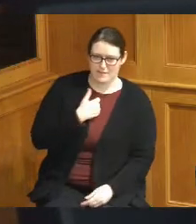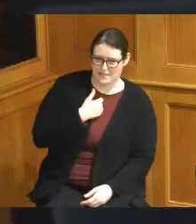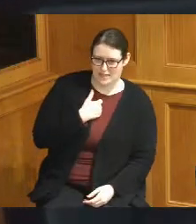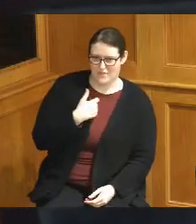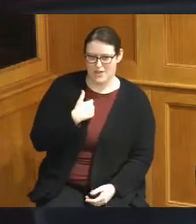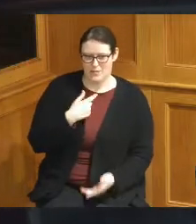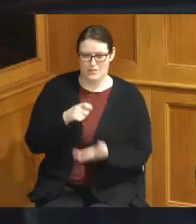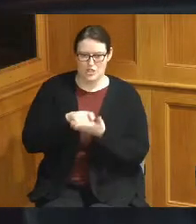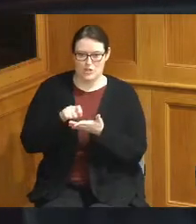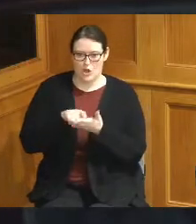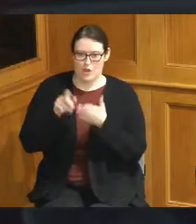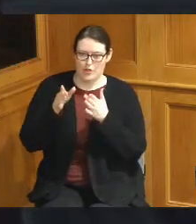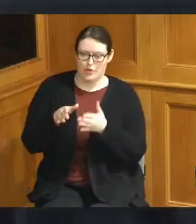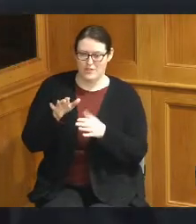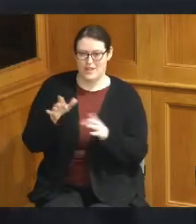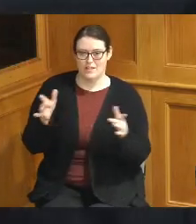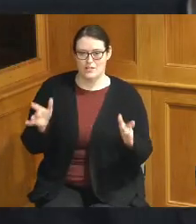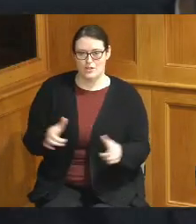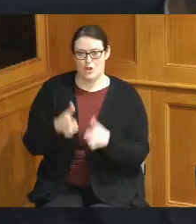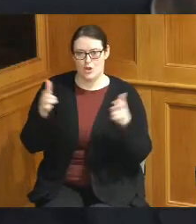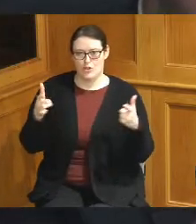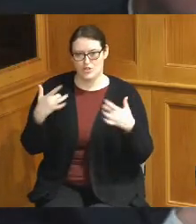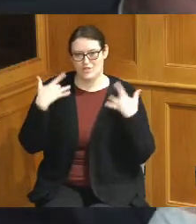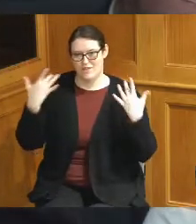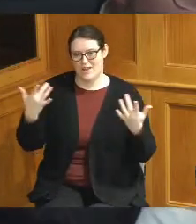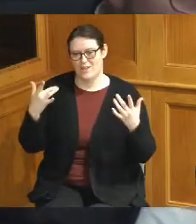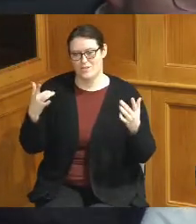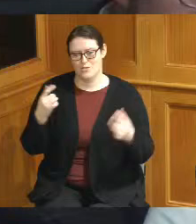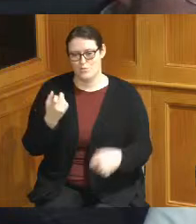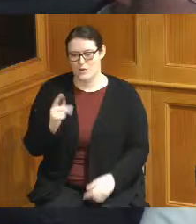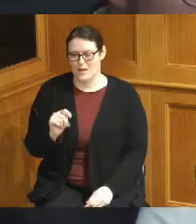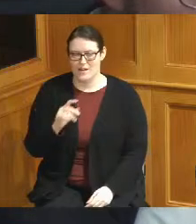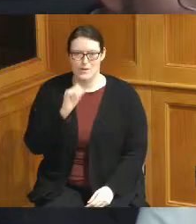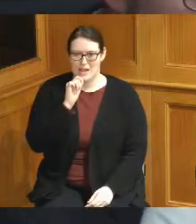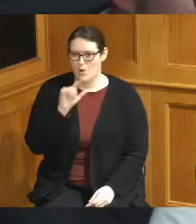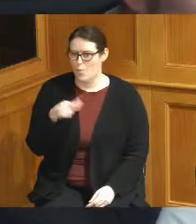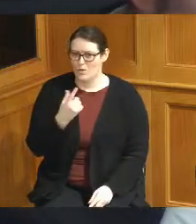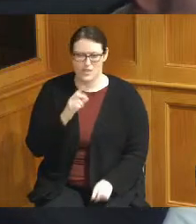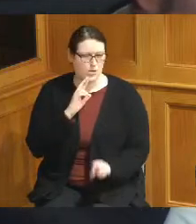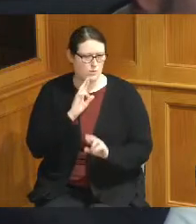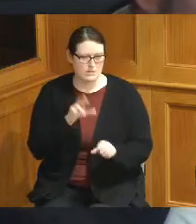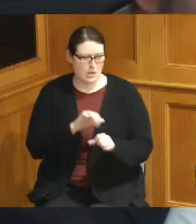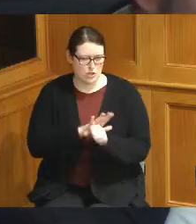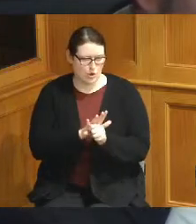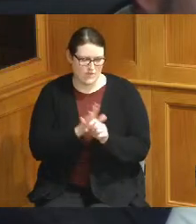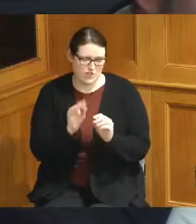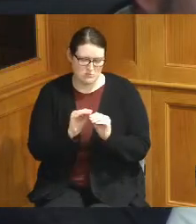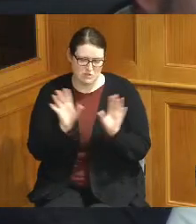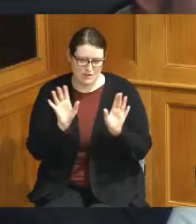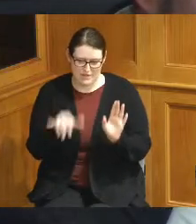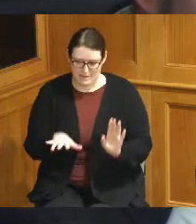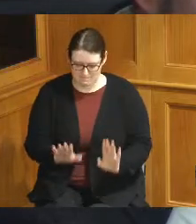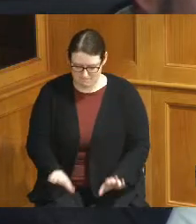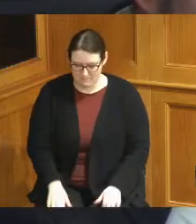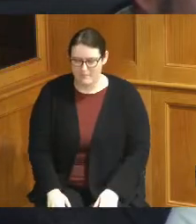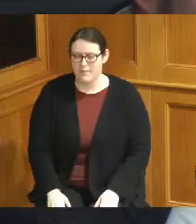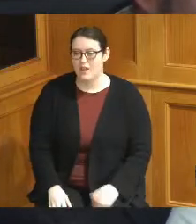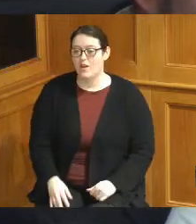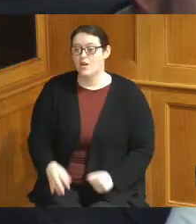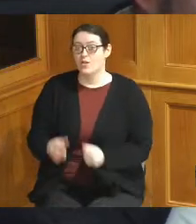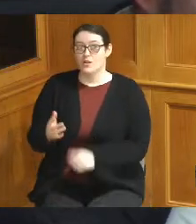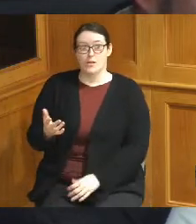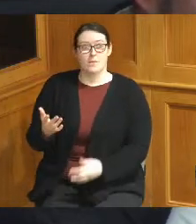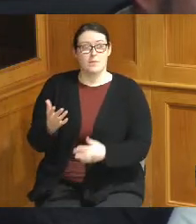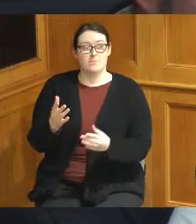author of the large event grant, it was not intended to be just a response to COVID. I just didn't want to clear that up. So, all right, so more to